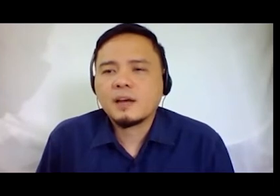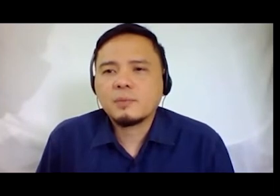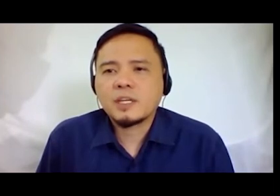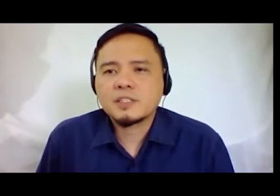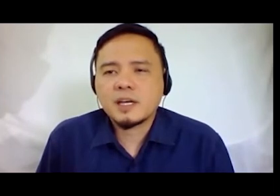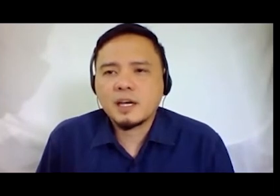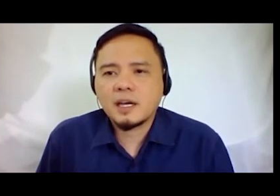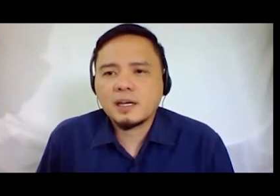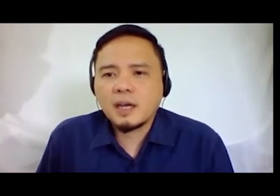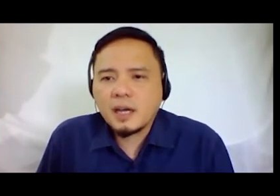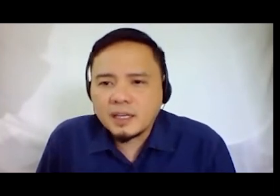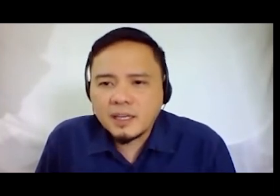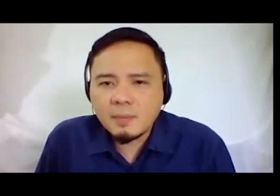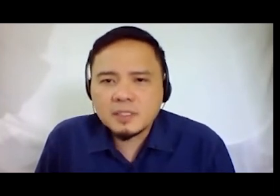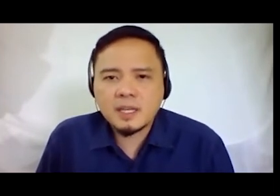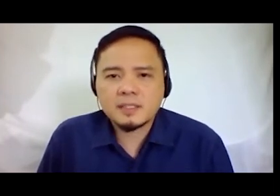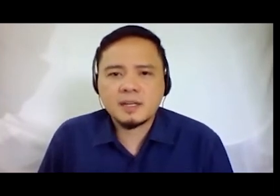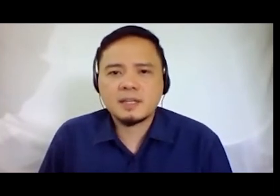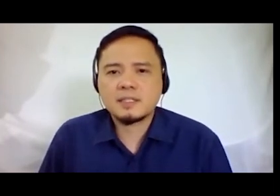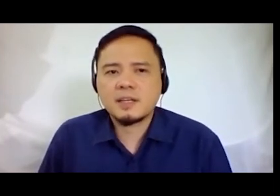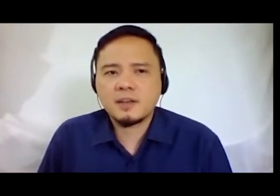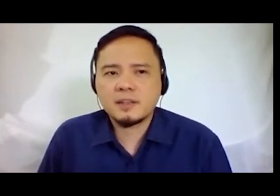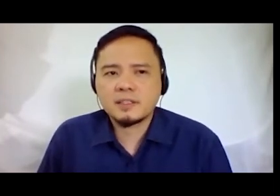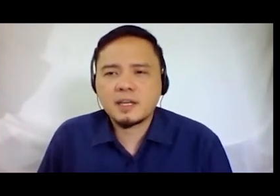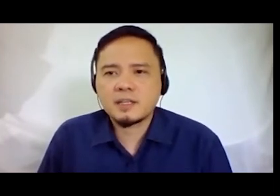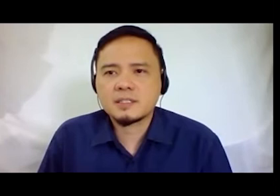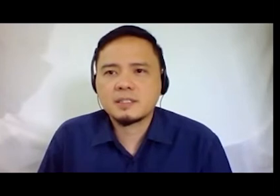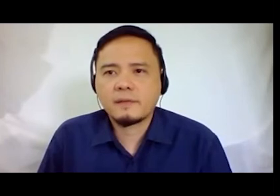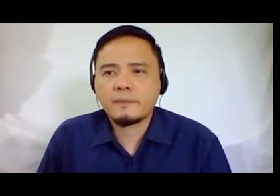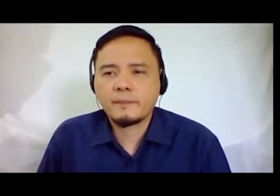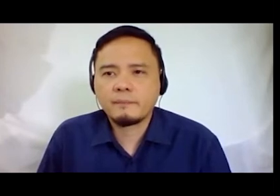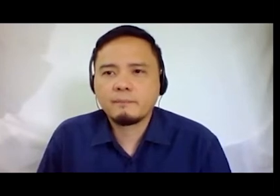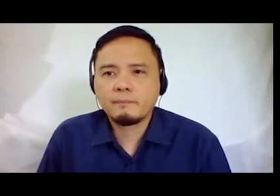Yeah, because Yami's saying it's not necessary in this case.